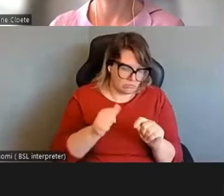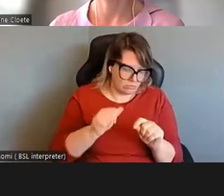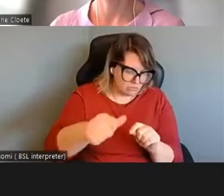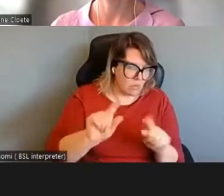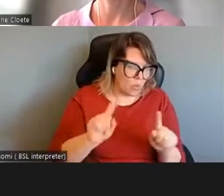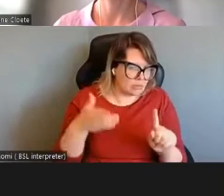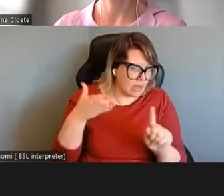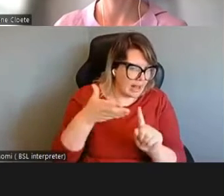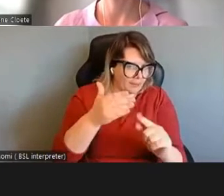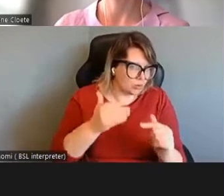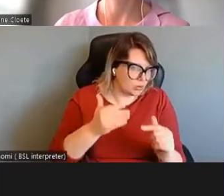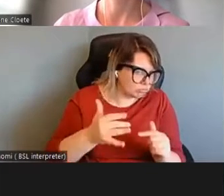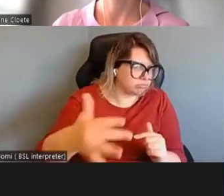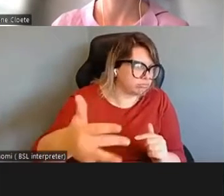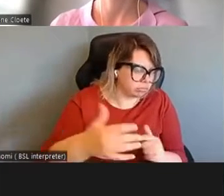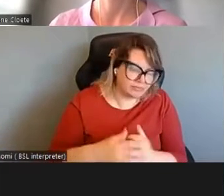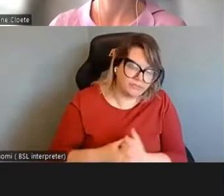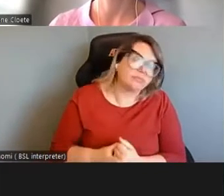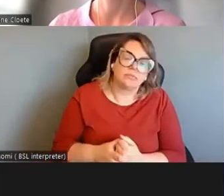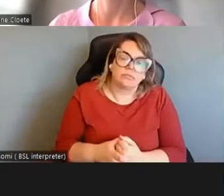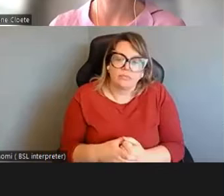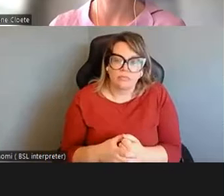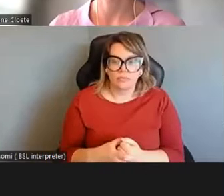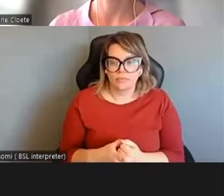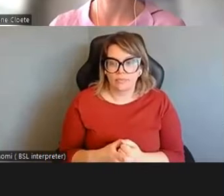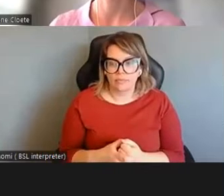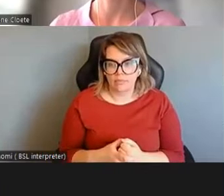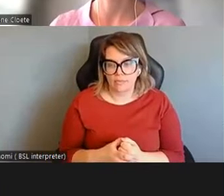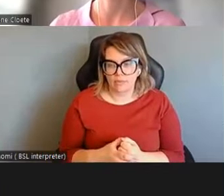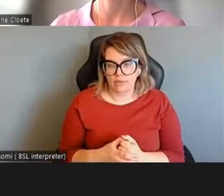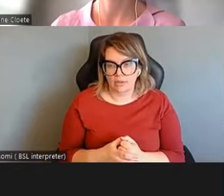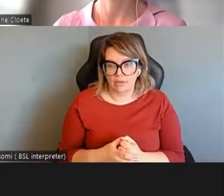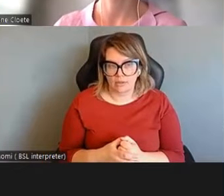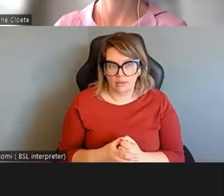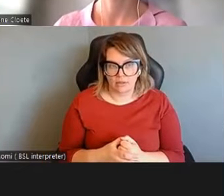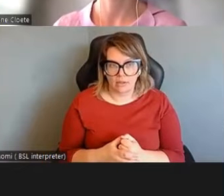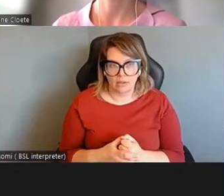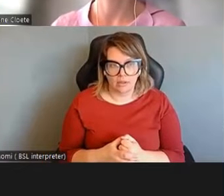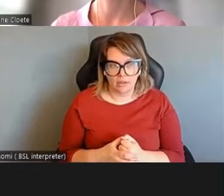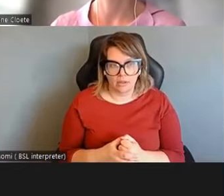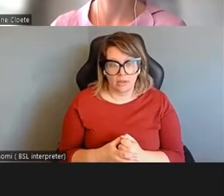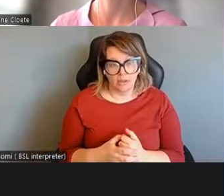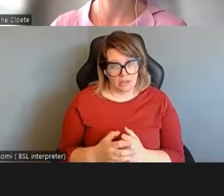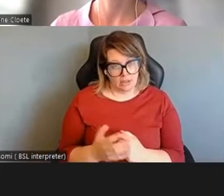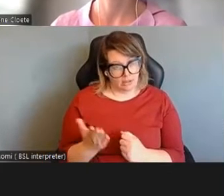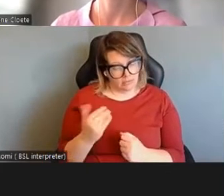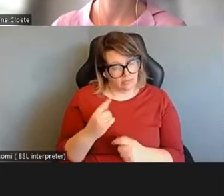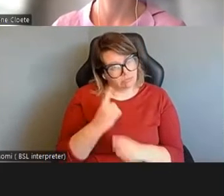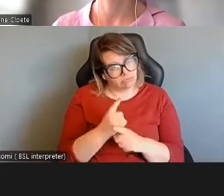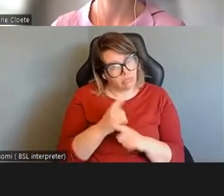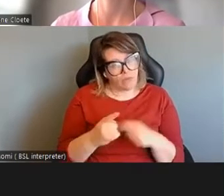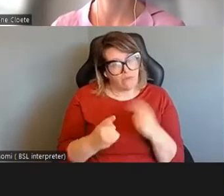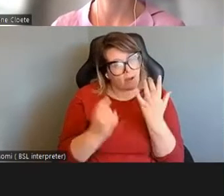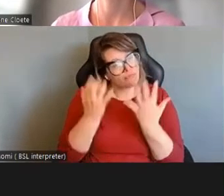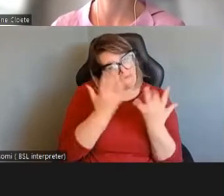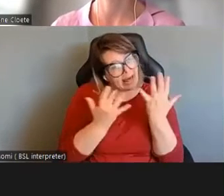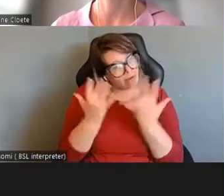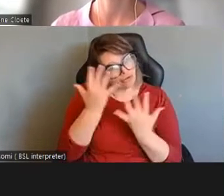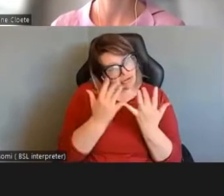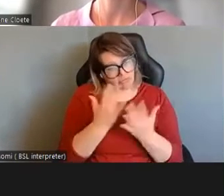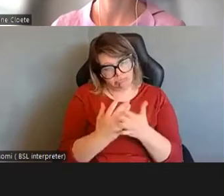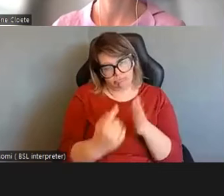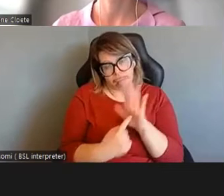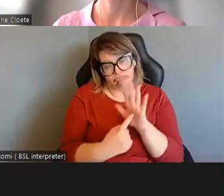we mentioned earlier that perpetual learning is key to our work and raising the awareness of people on